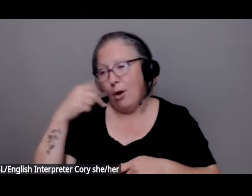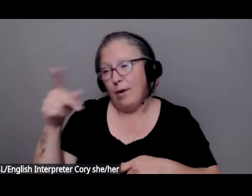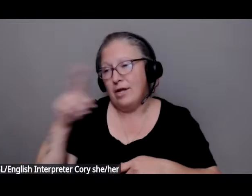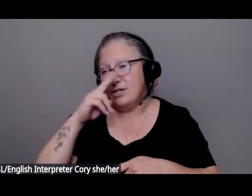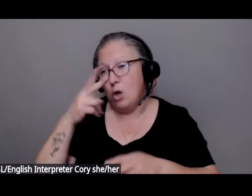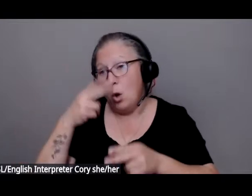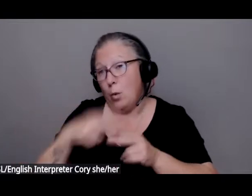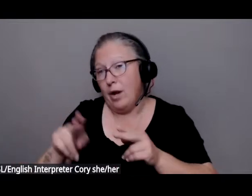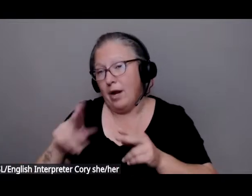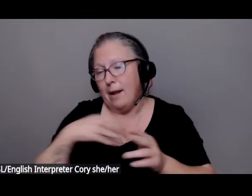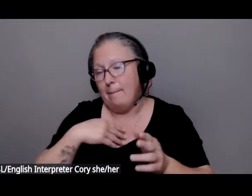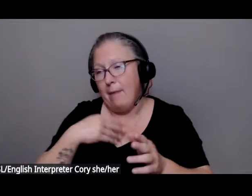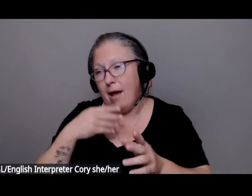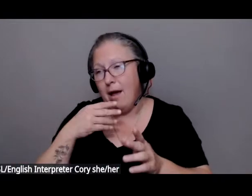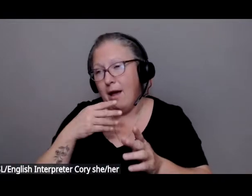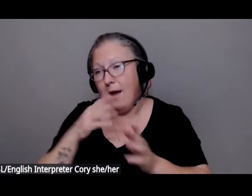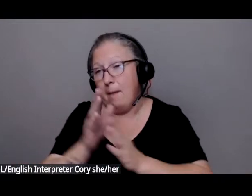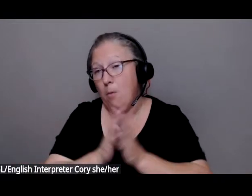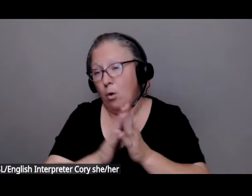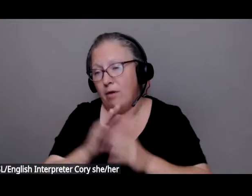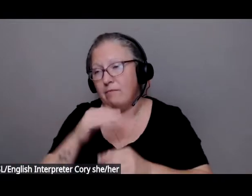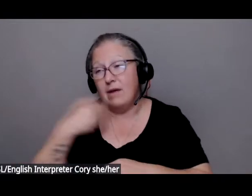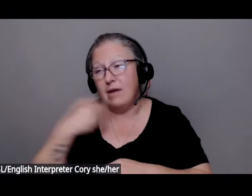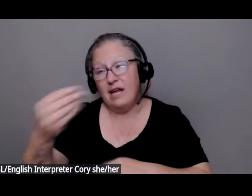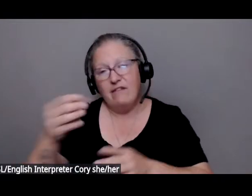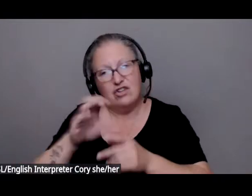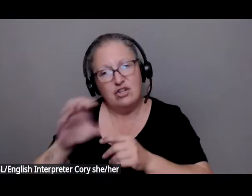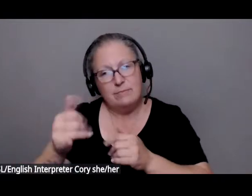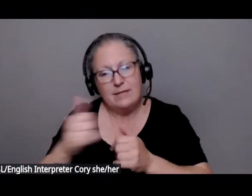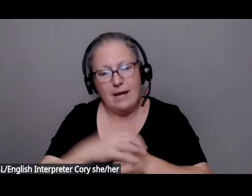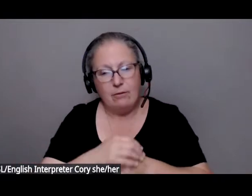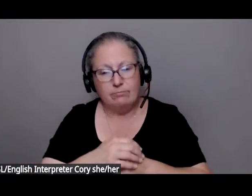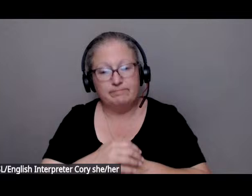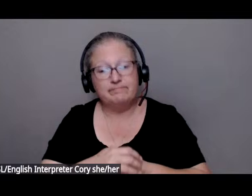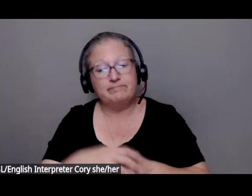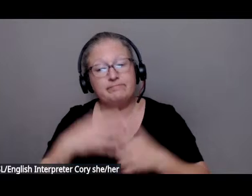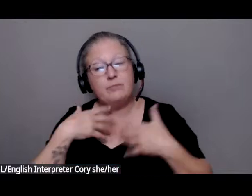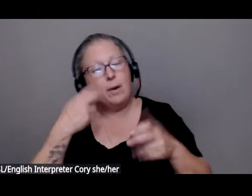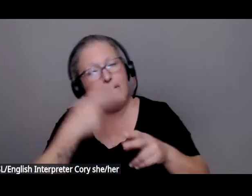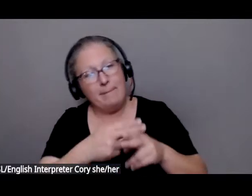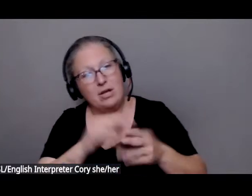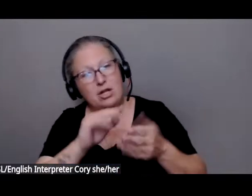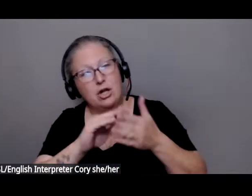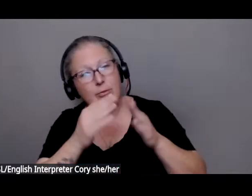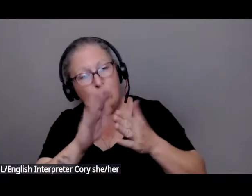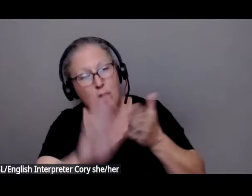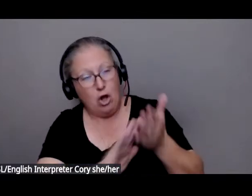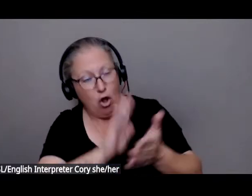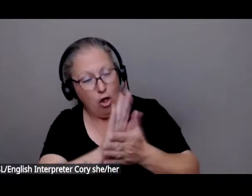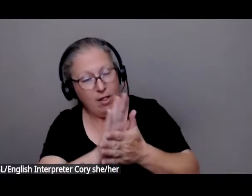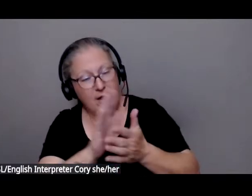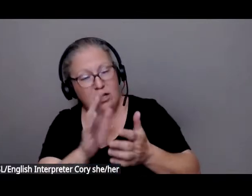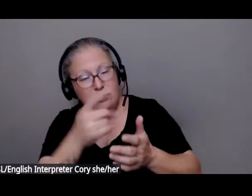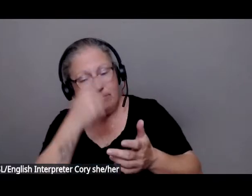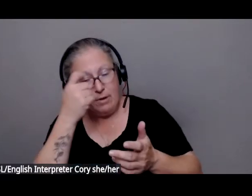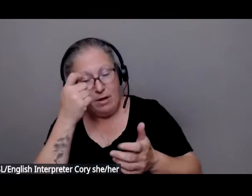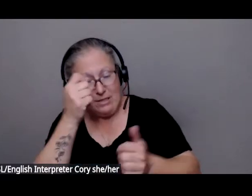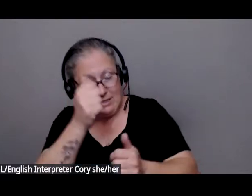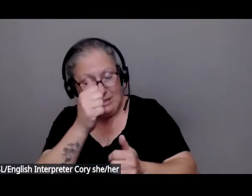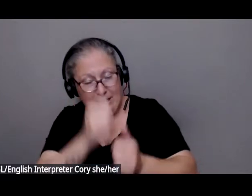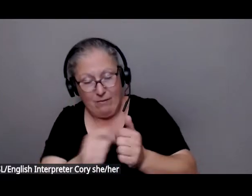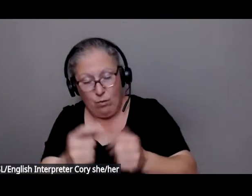quickly my motive. Here, you can have the chips now. I want to mention about the community colleges. Because everyone's been